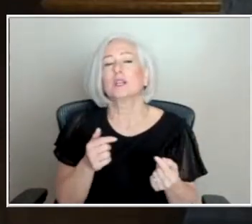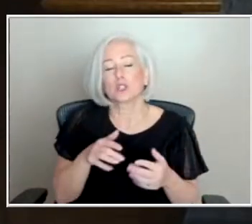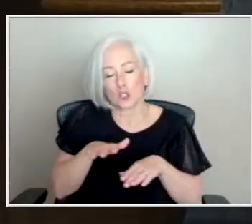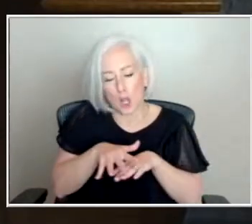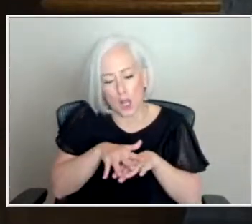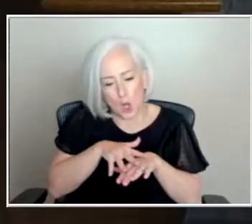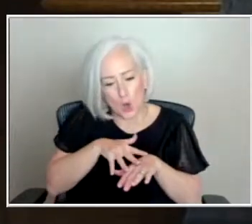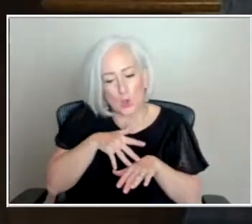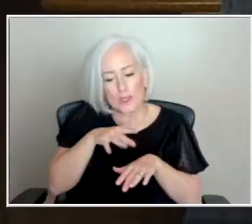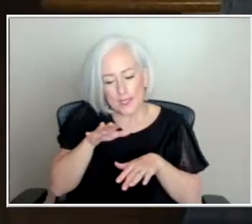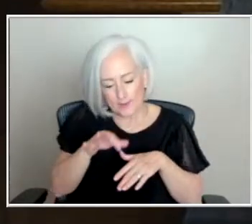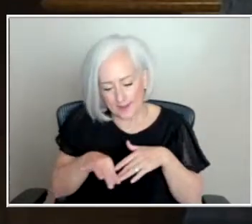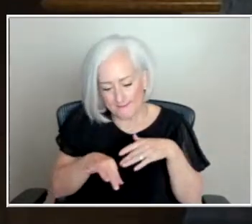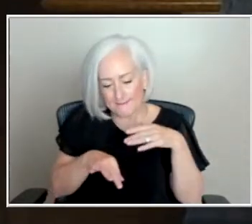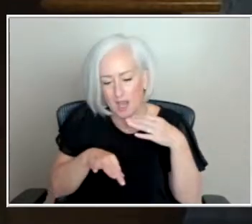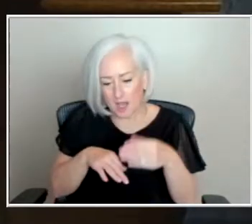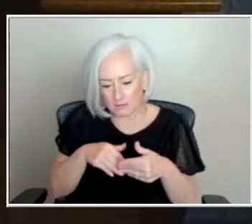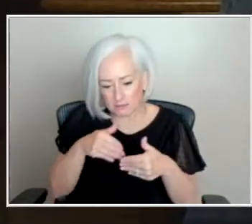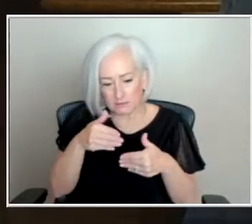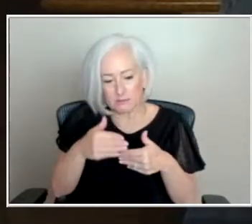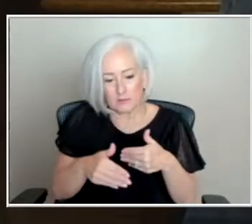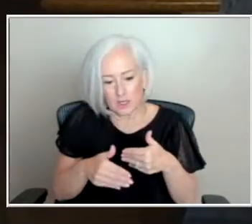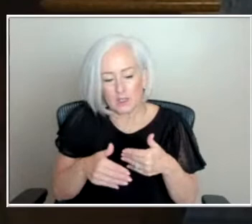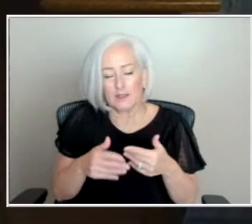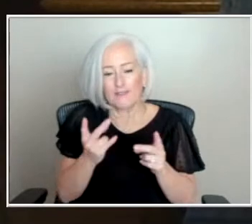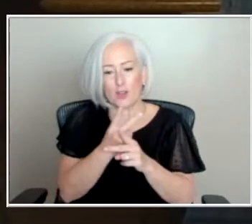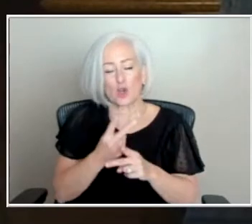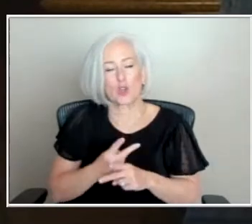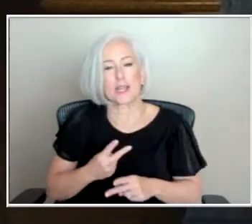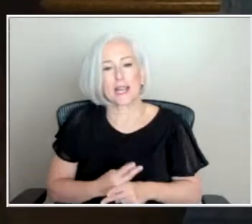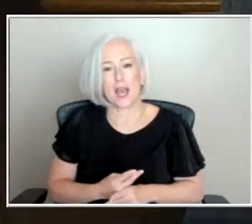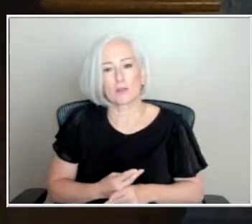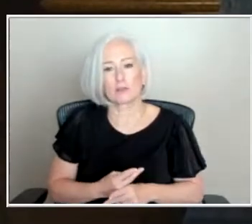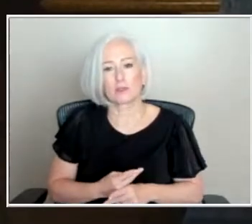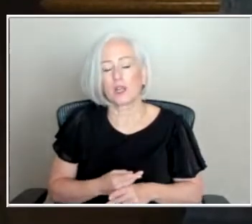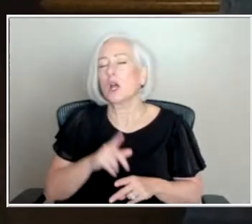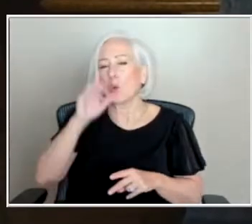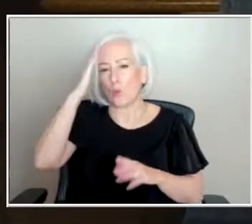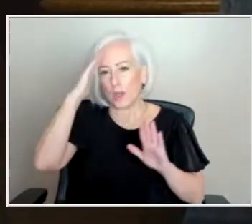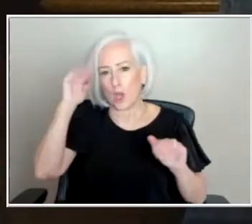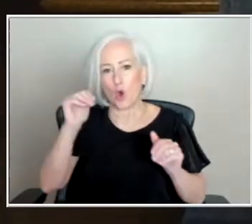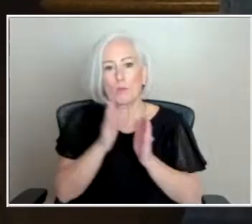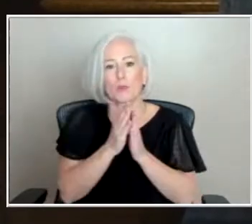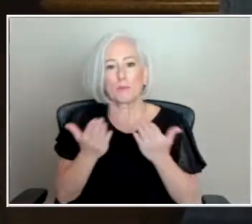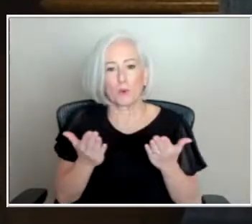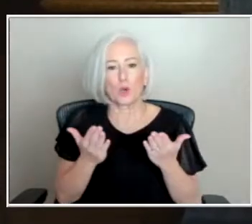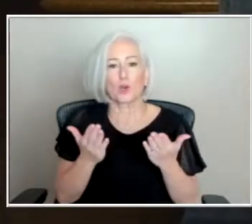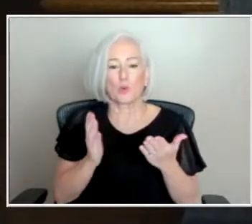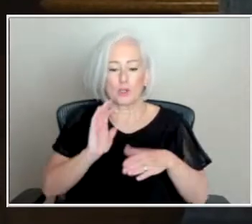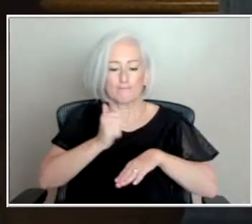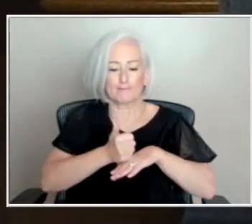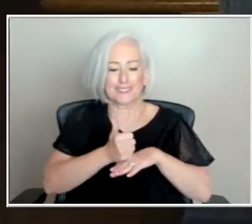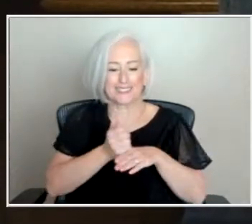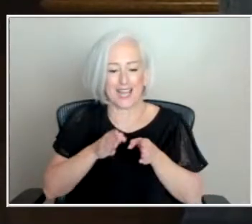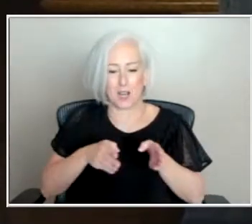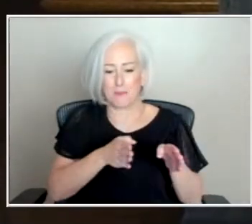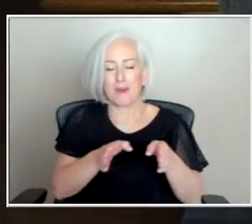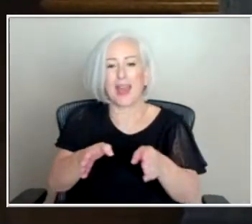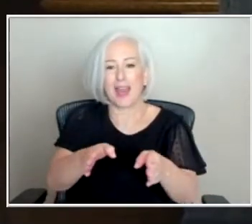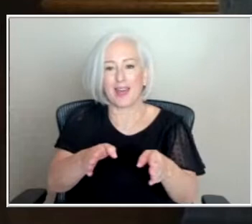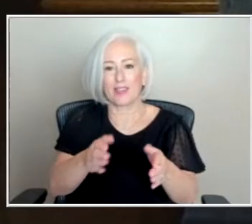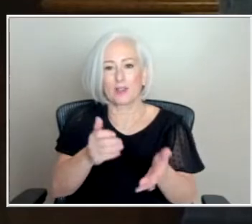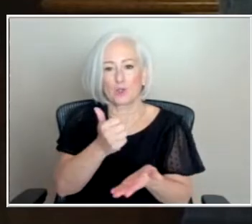So we hope that this book will go ahead and leave like a path that other people can follow, because we learned an awful lot about